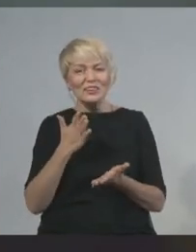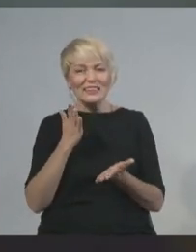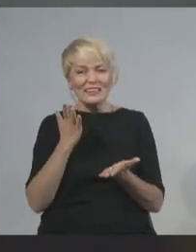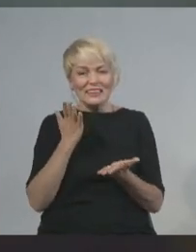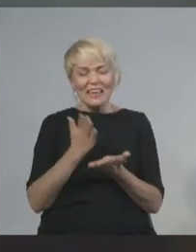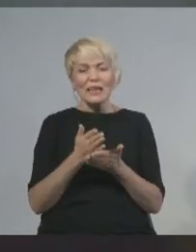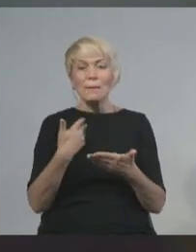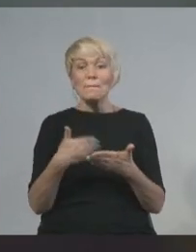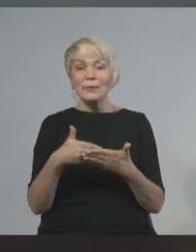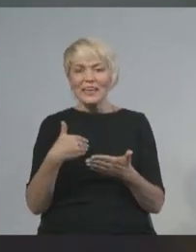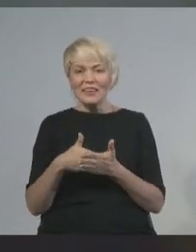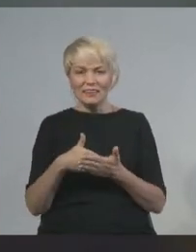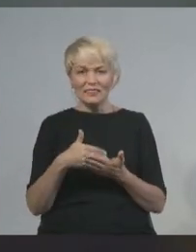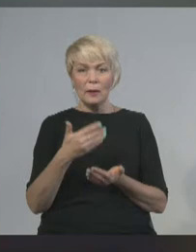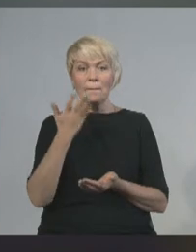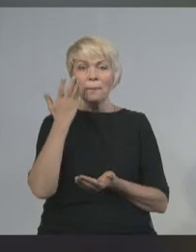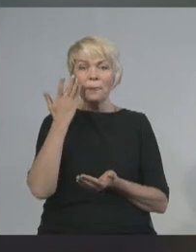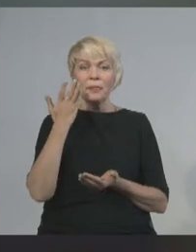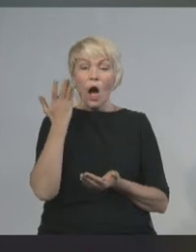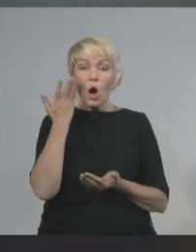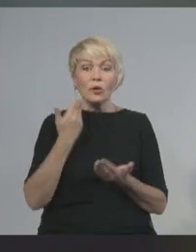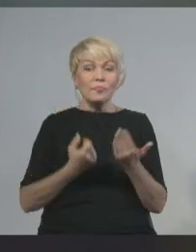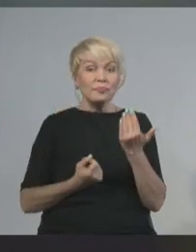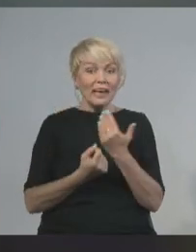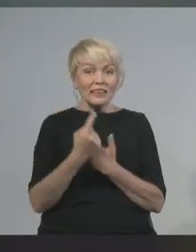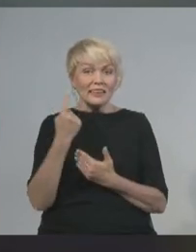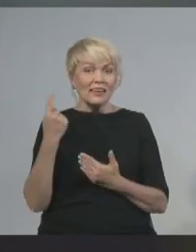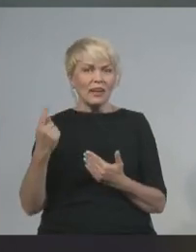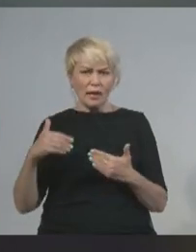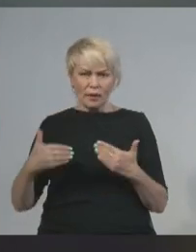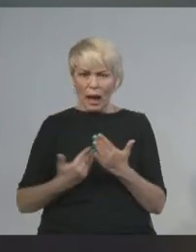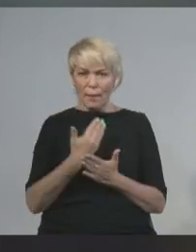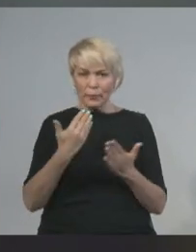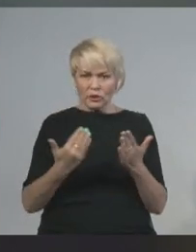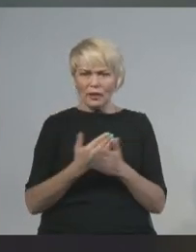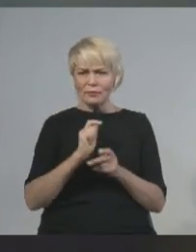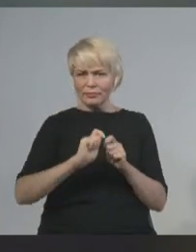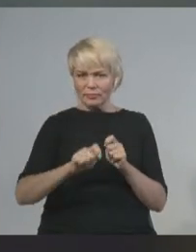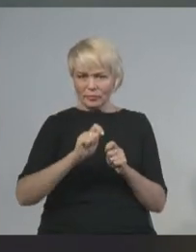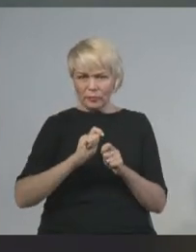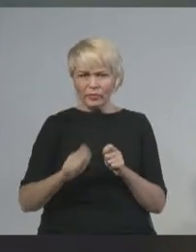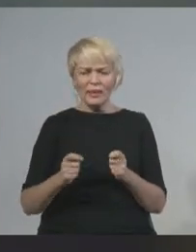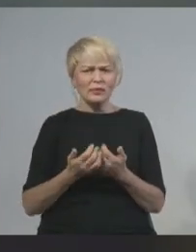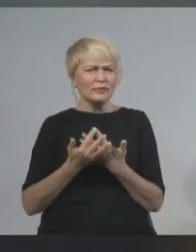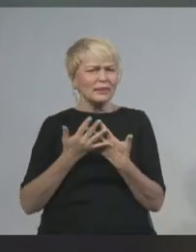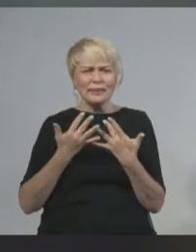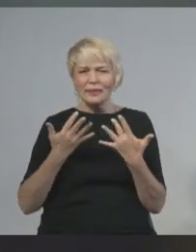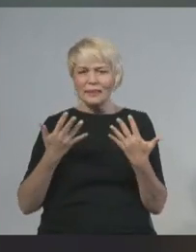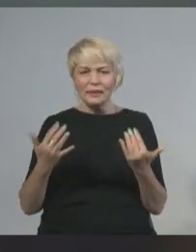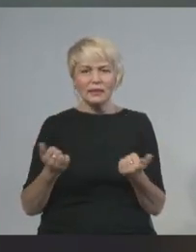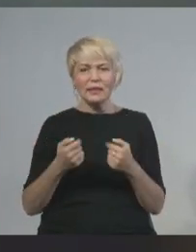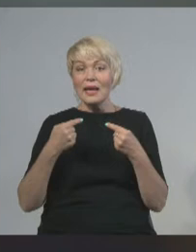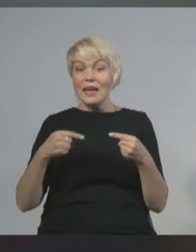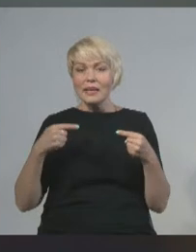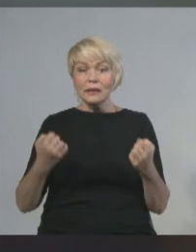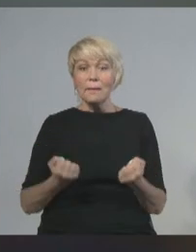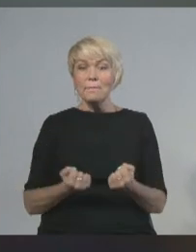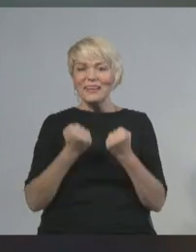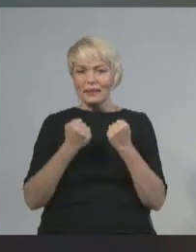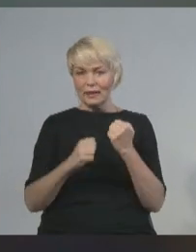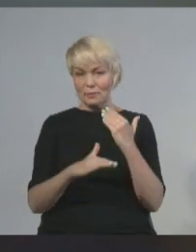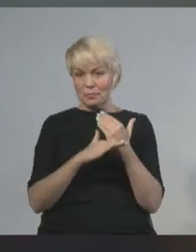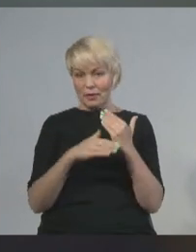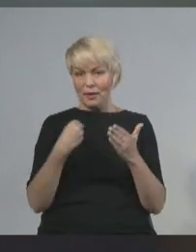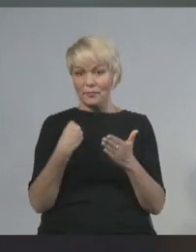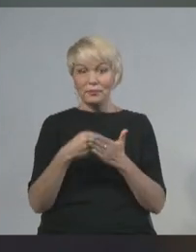in viv there are many examples where ambassadors and paywalls appear and other